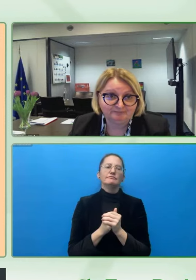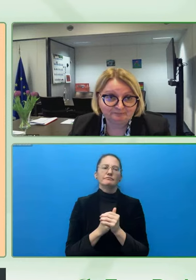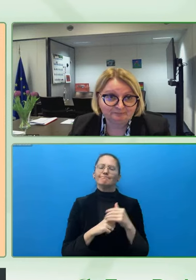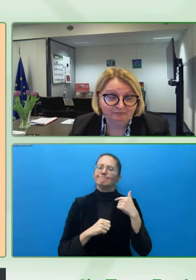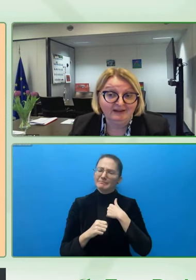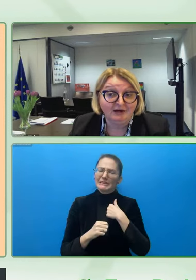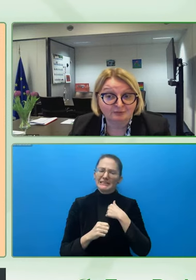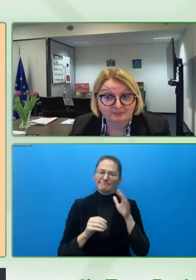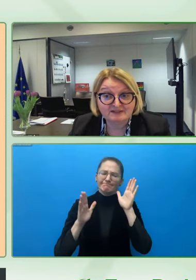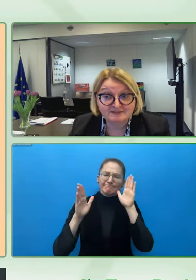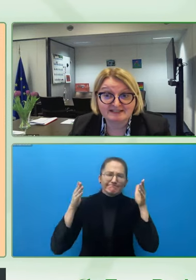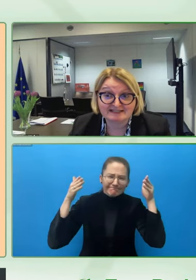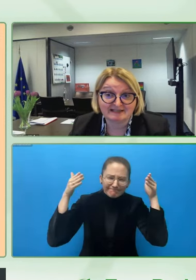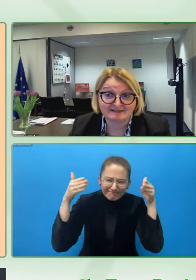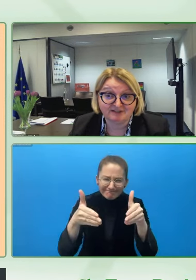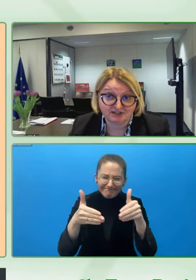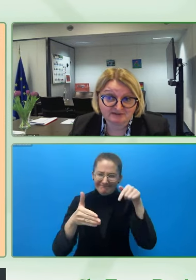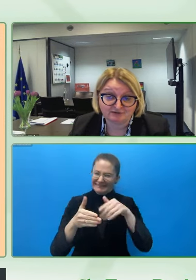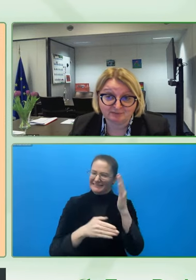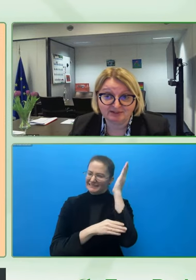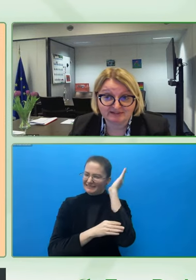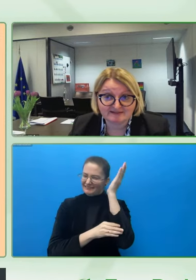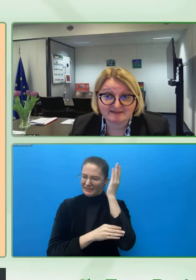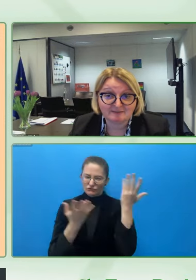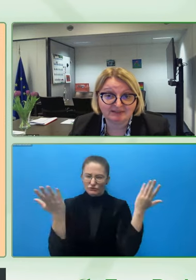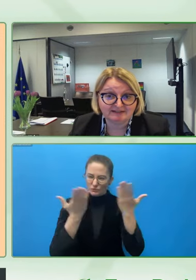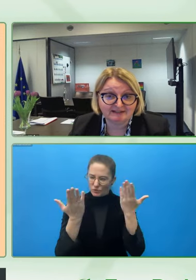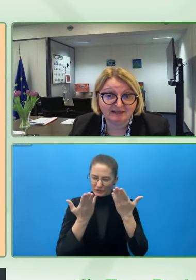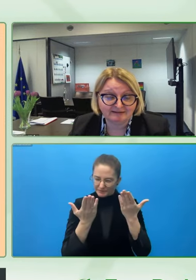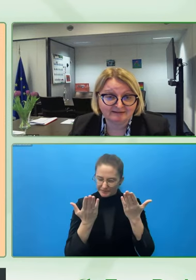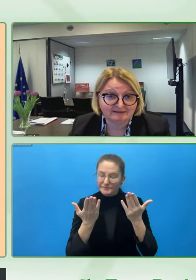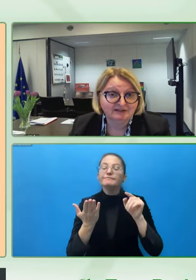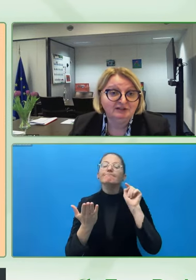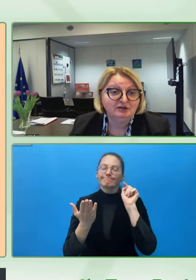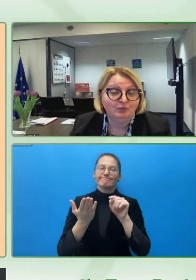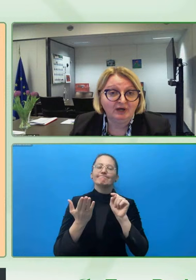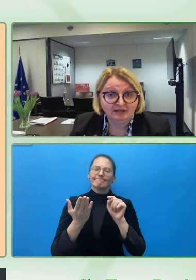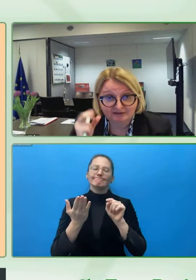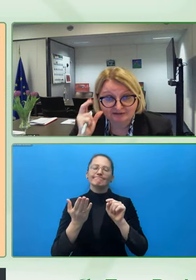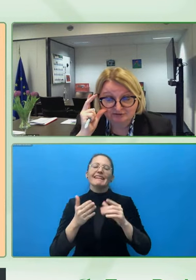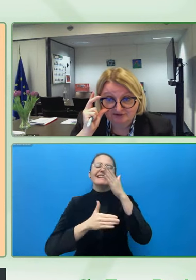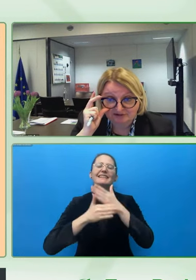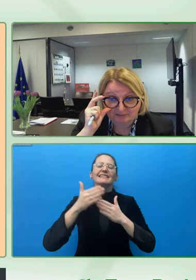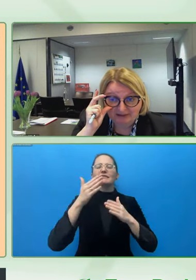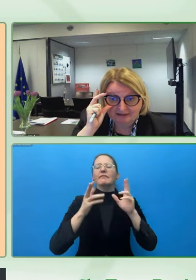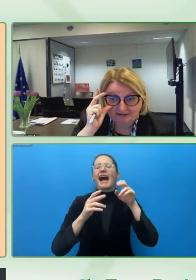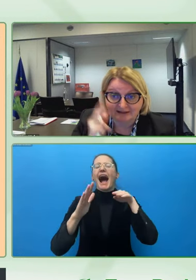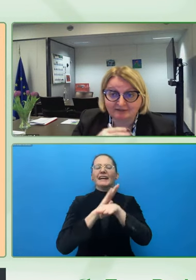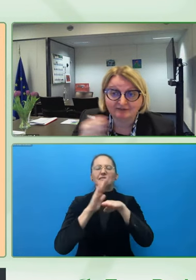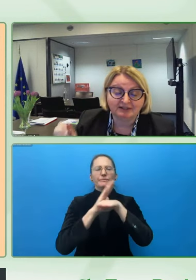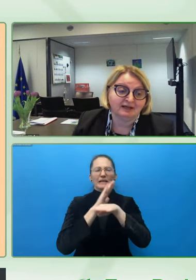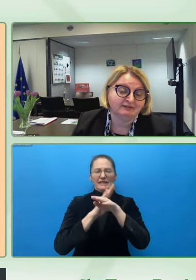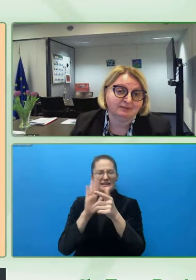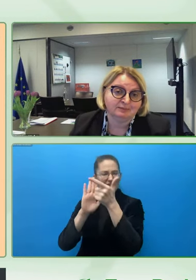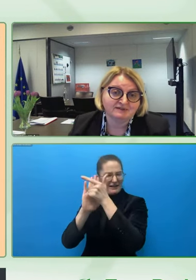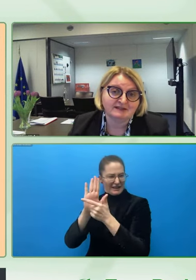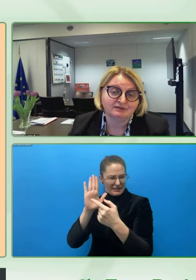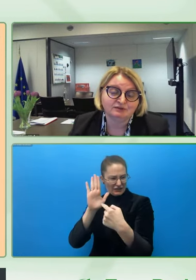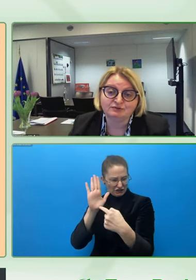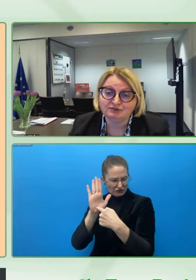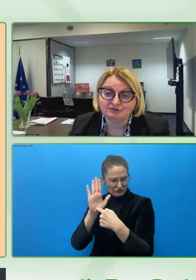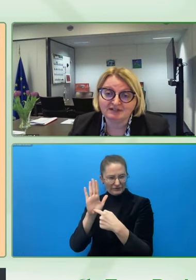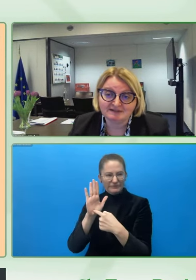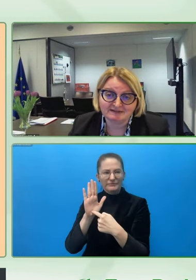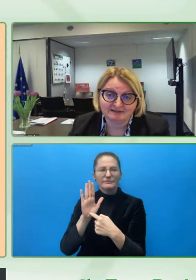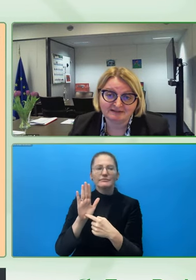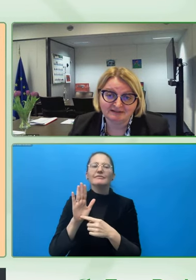particular, our big success, which is European Accessibility Act, while during the panel, I will present